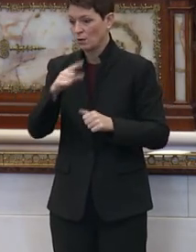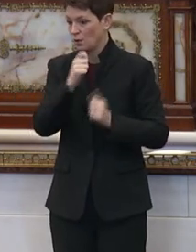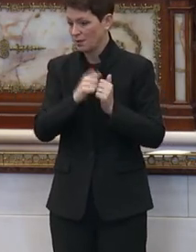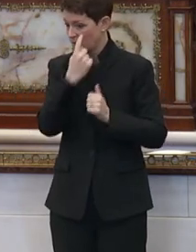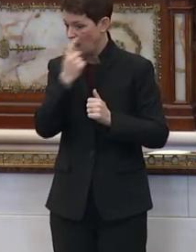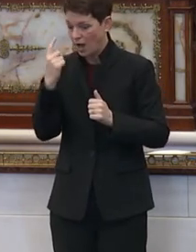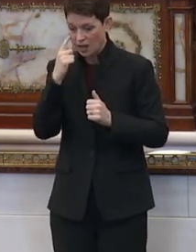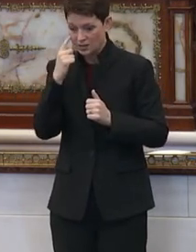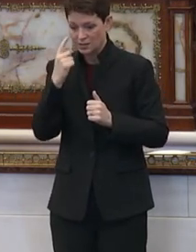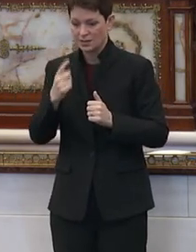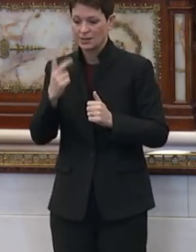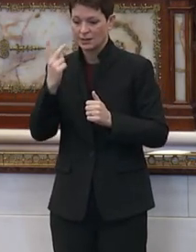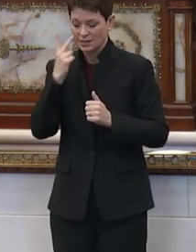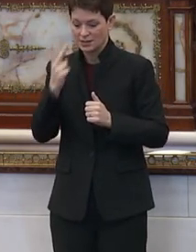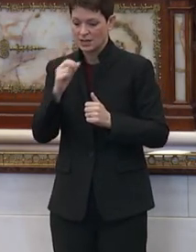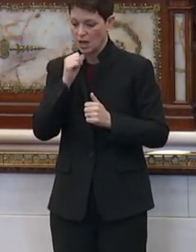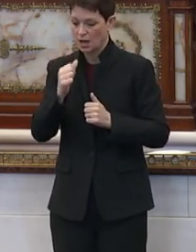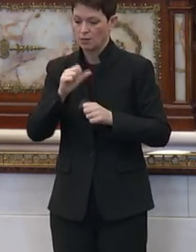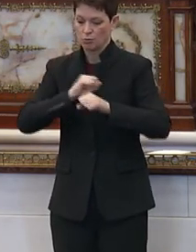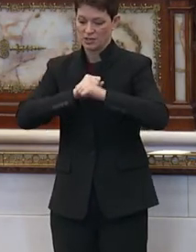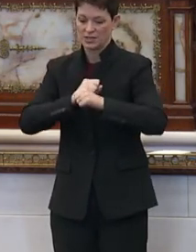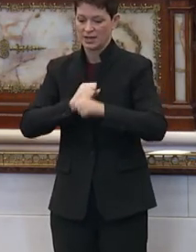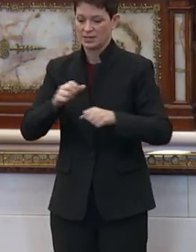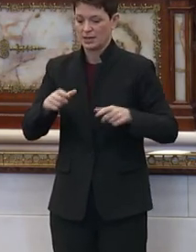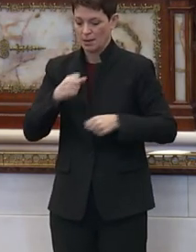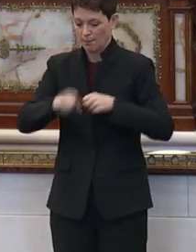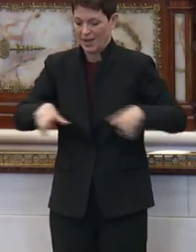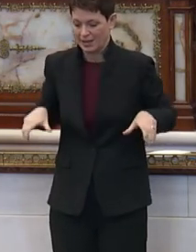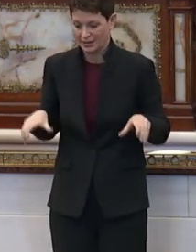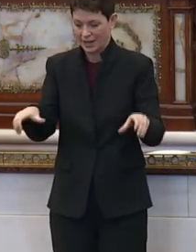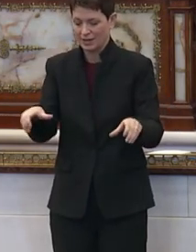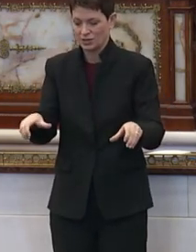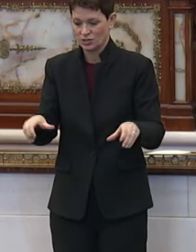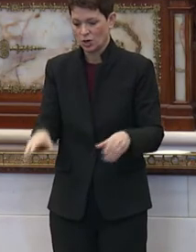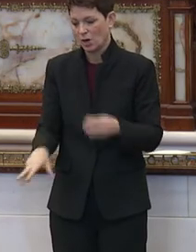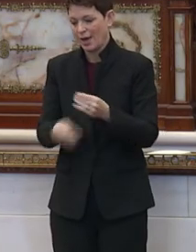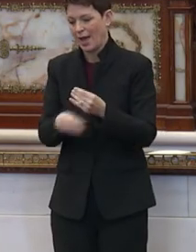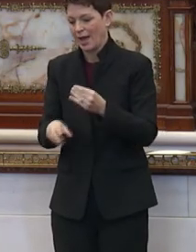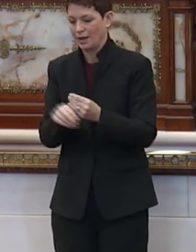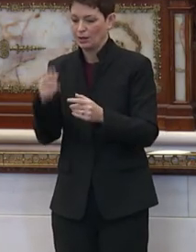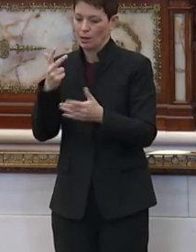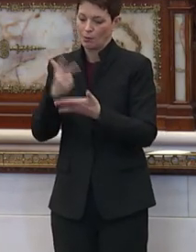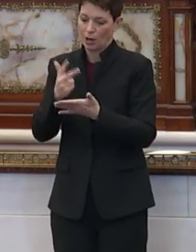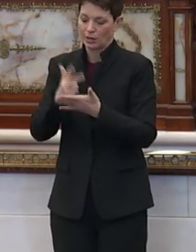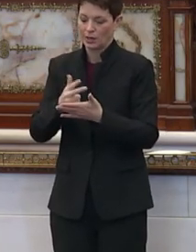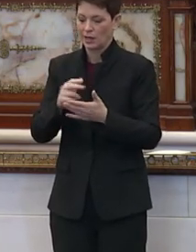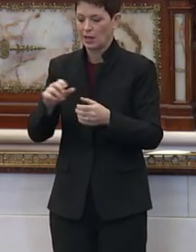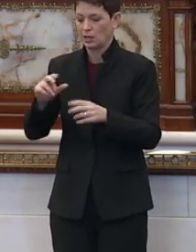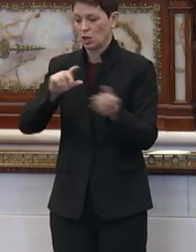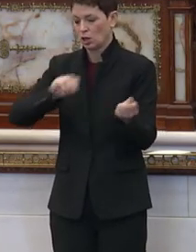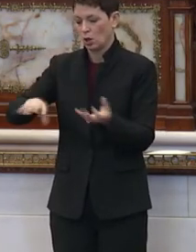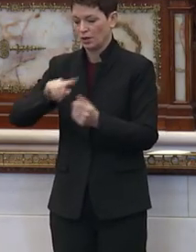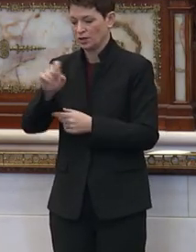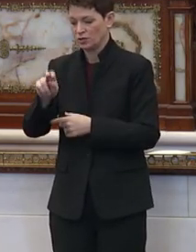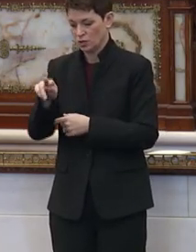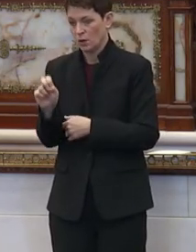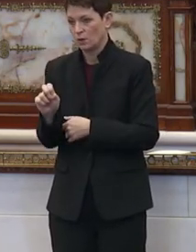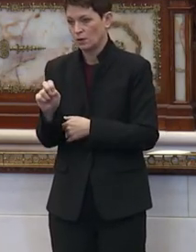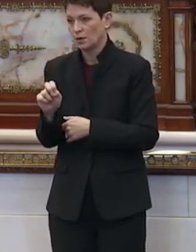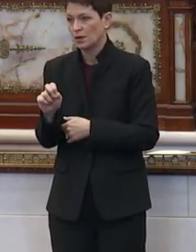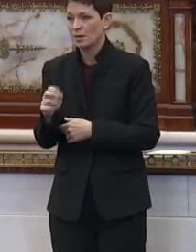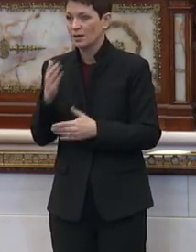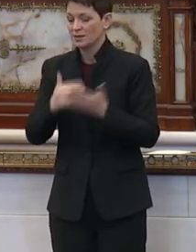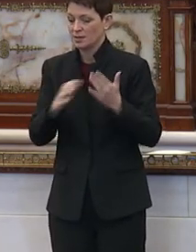see unprotected bike lanes are really just auxiliary parking and loading zones. It's clear that some council members